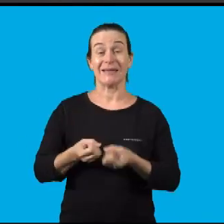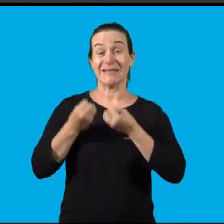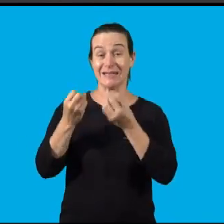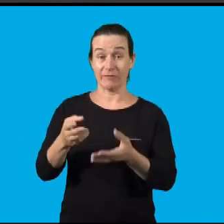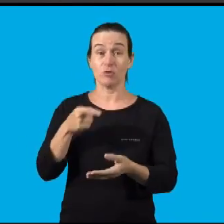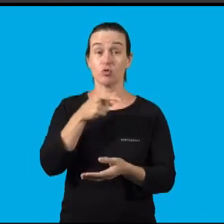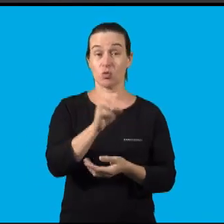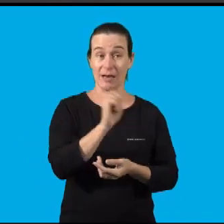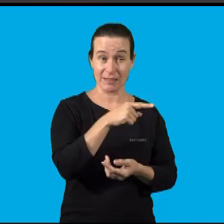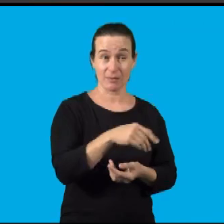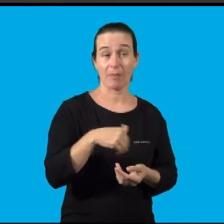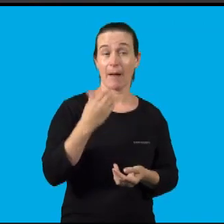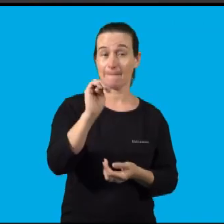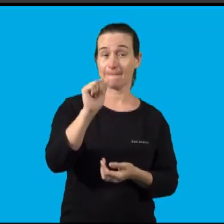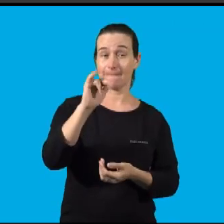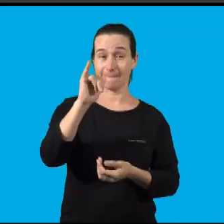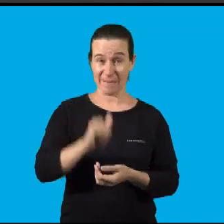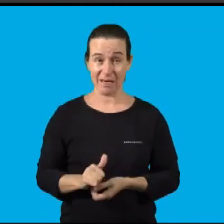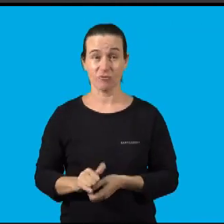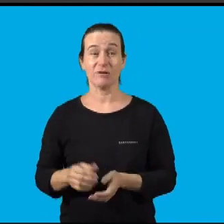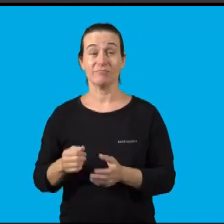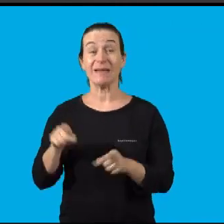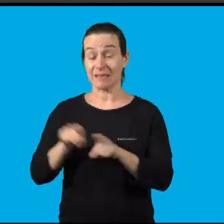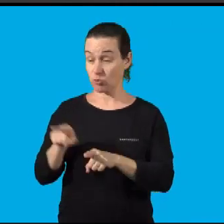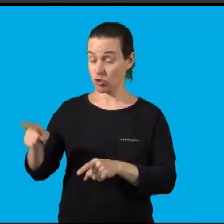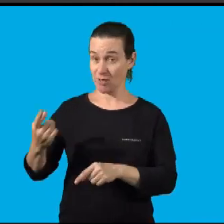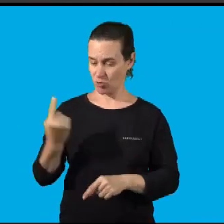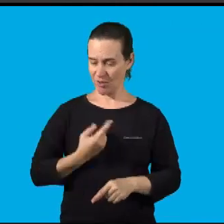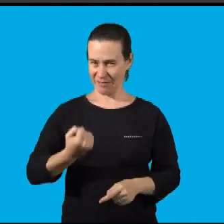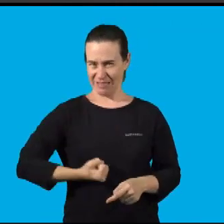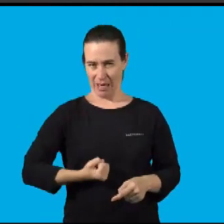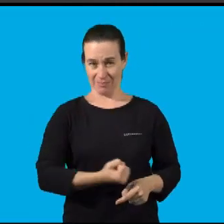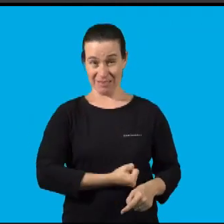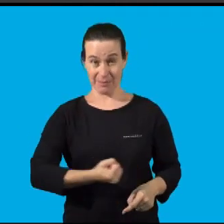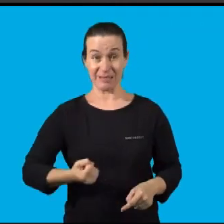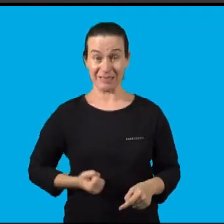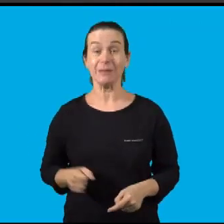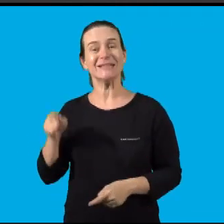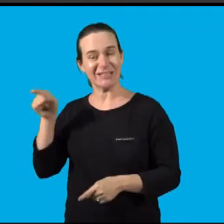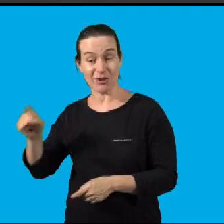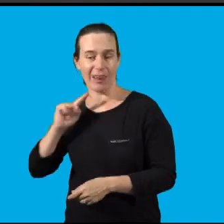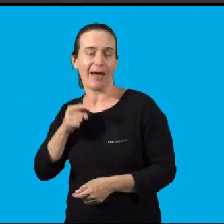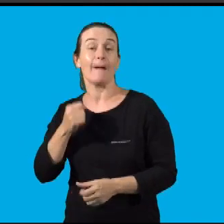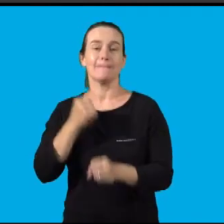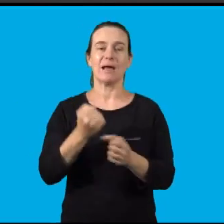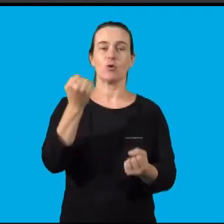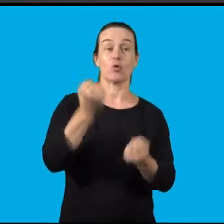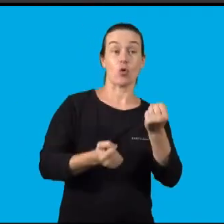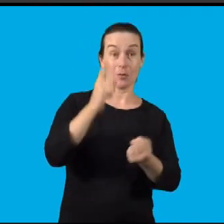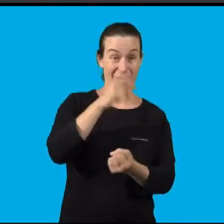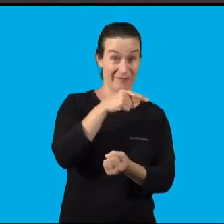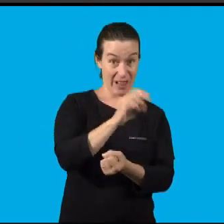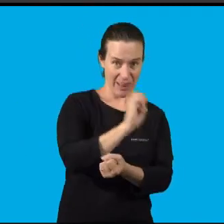stabbing herself, are deceptive tactics used to manipulate the court into believing that